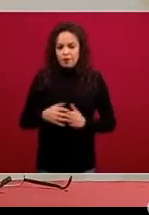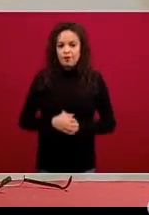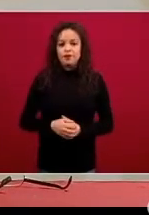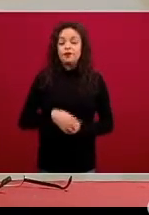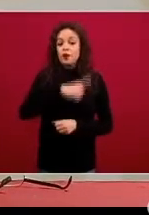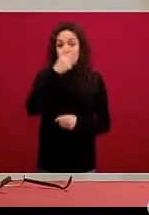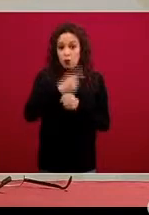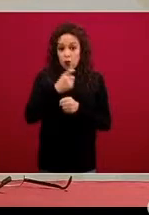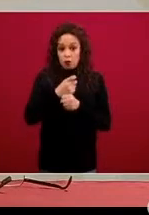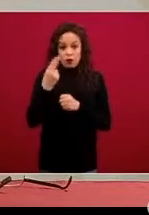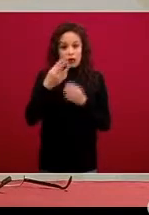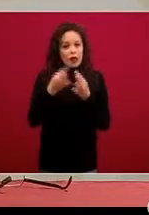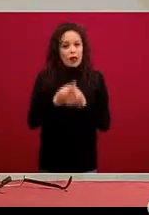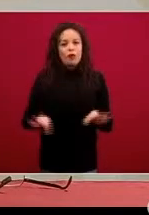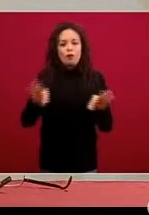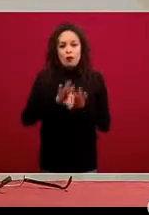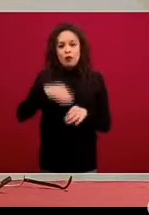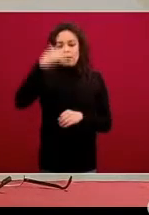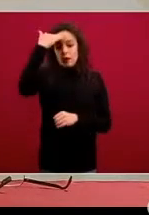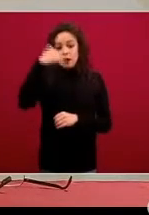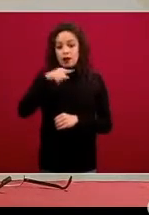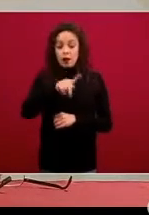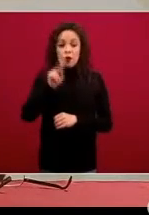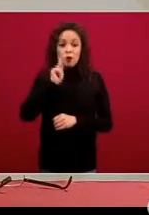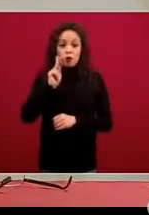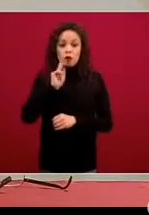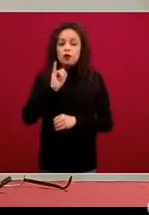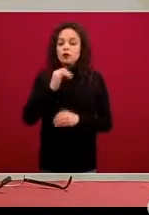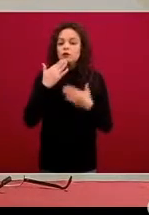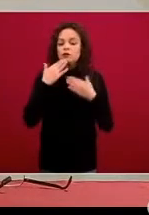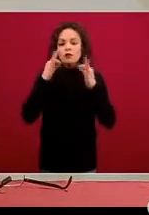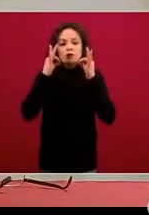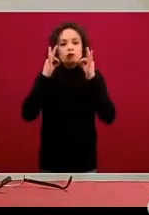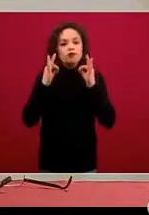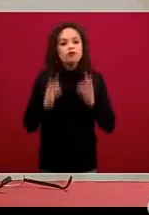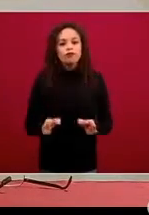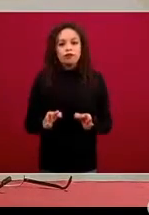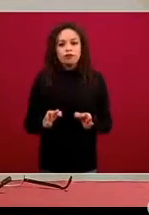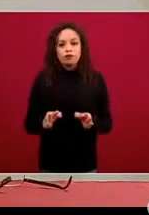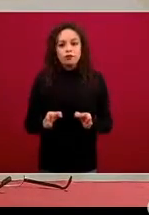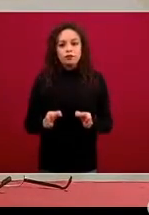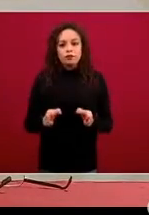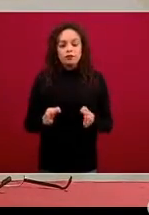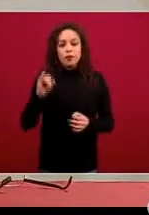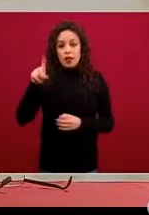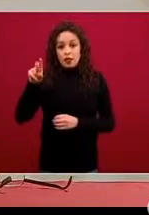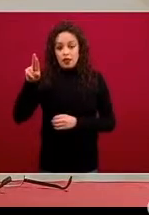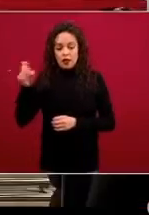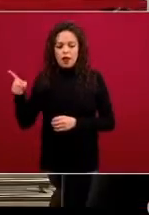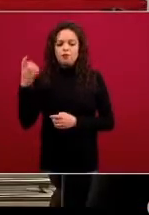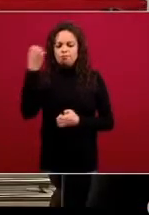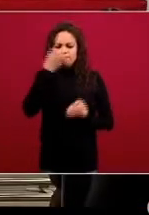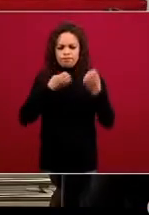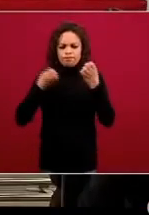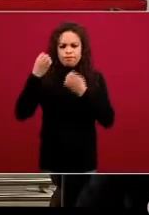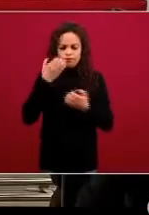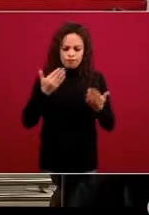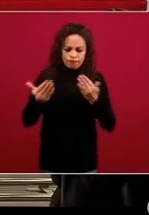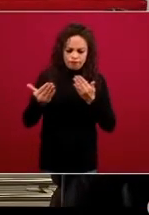wanted to open the door for anyone who wanted to run tests, as long as those tests